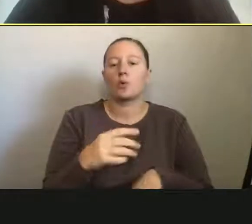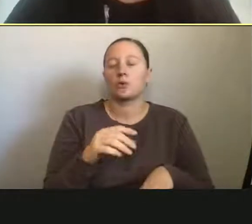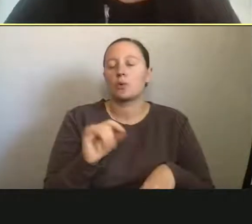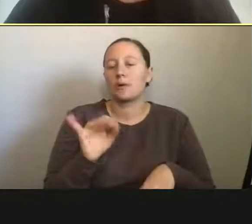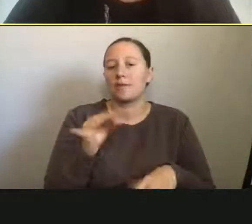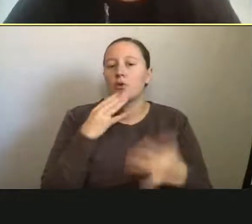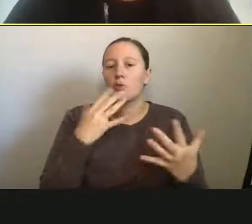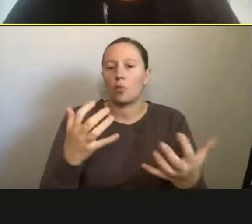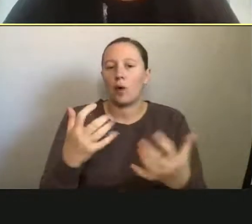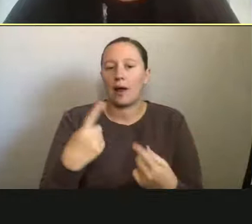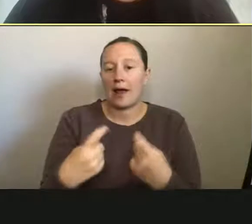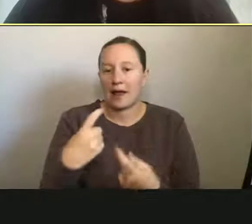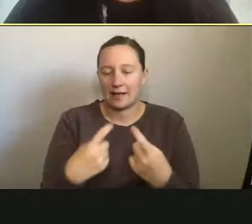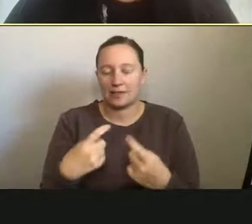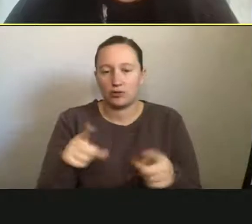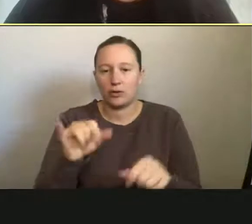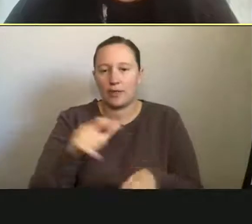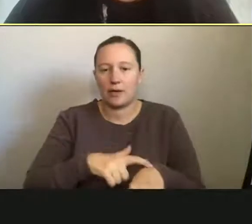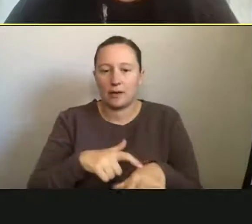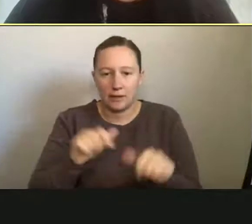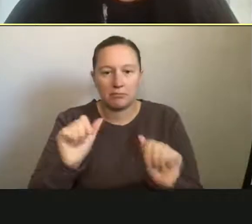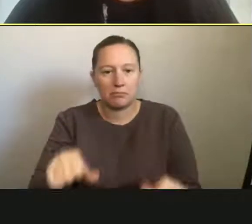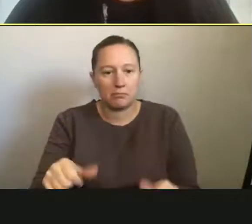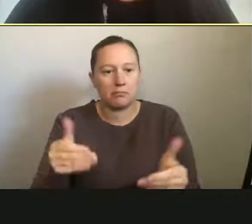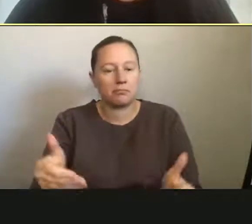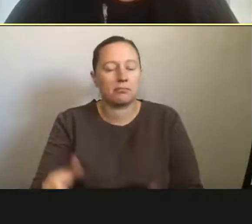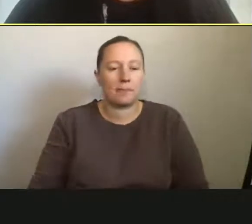box. So let's get started.